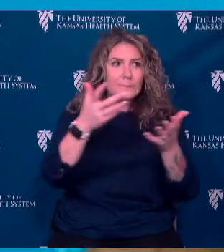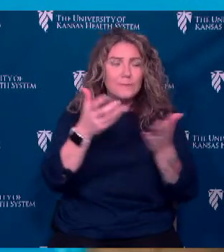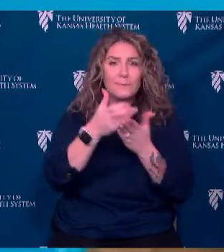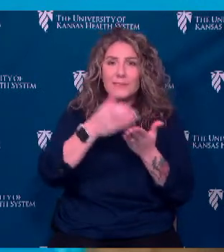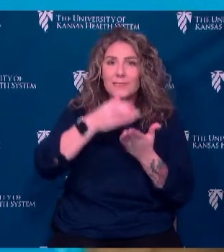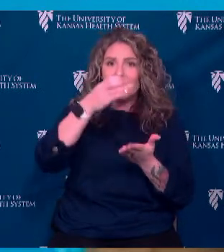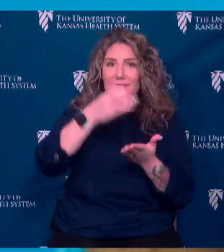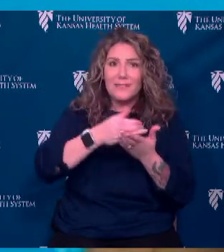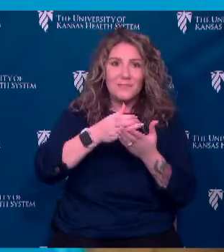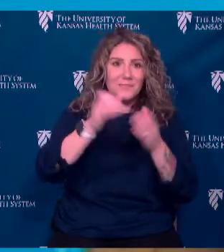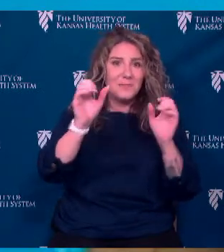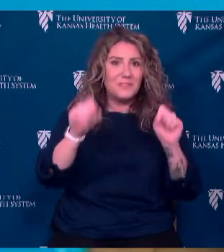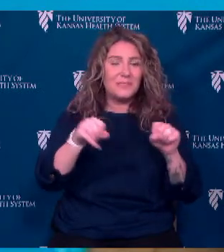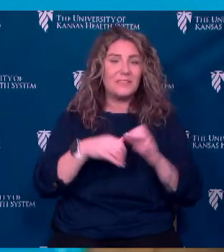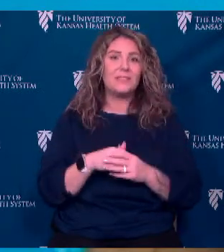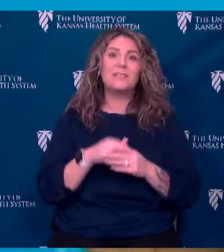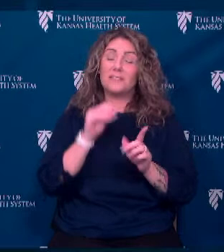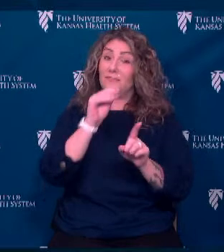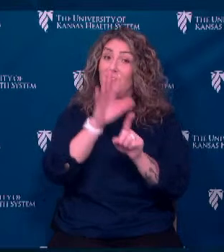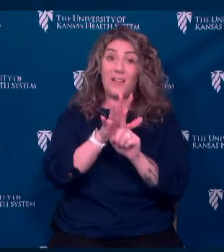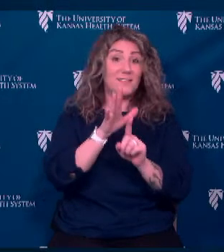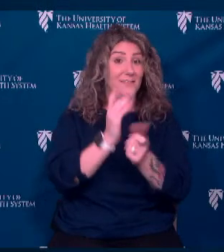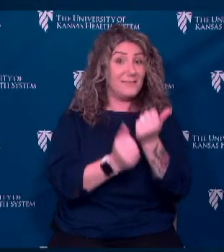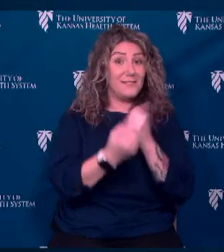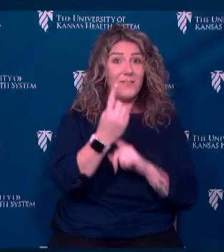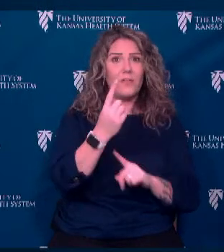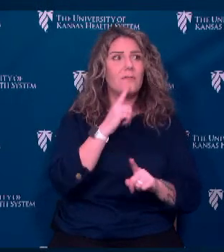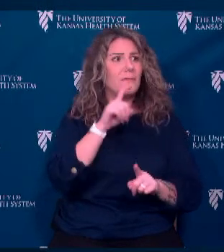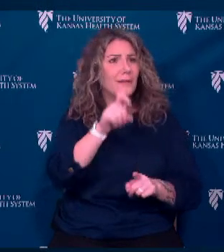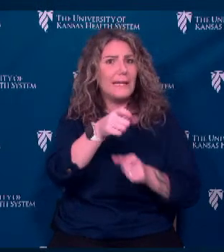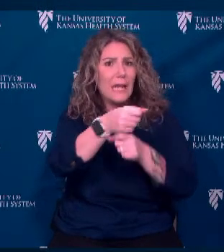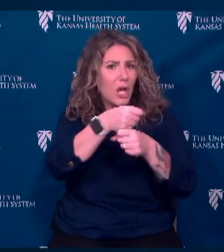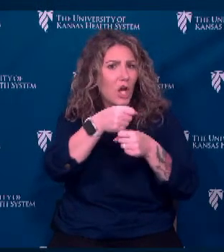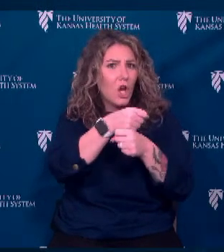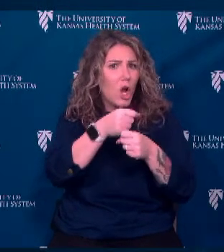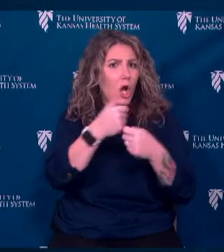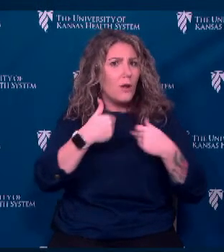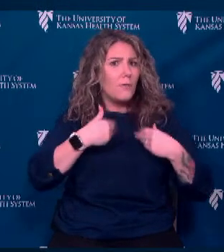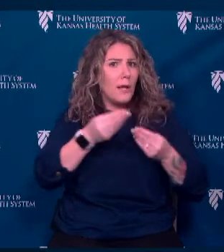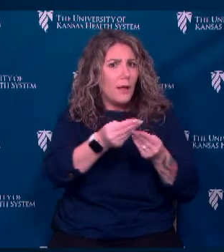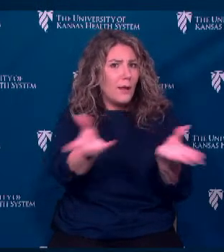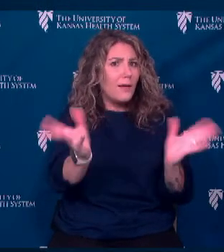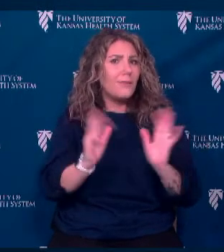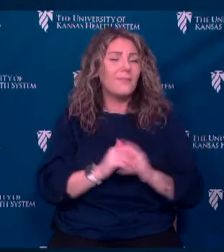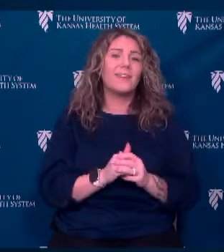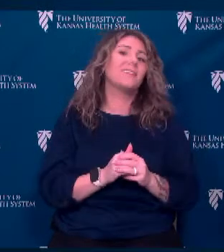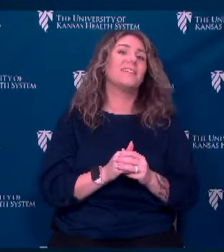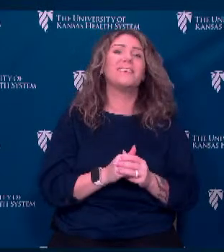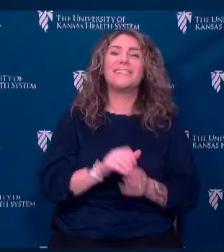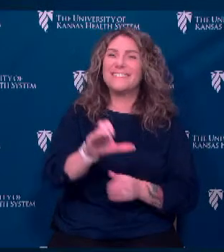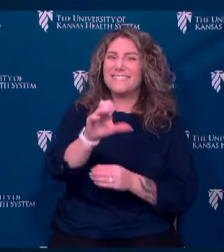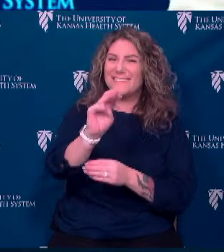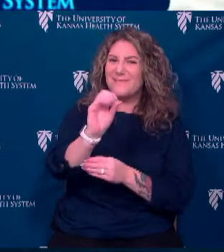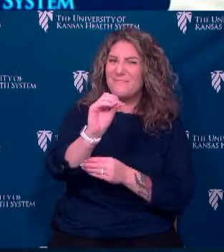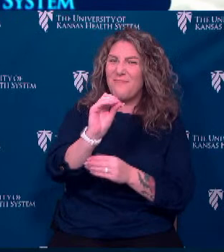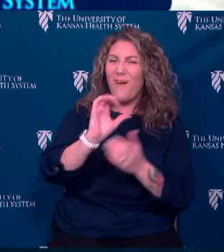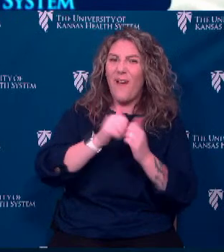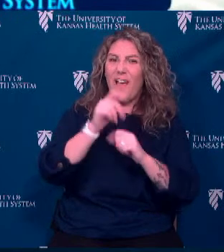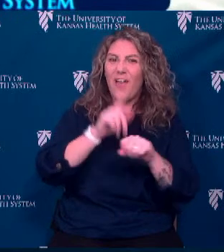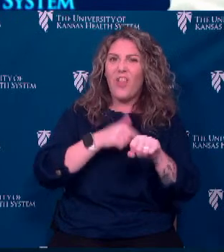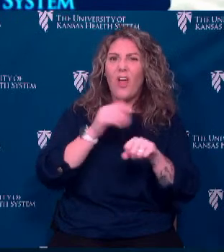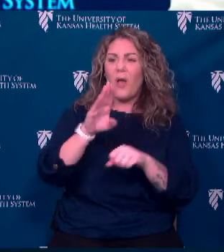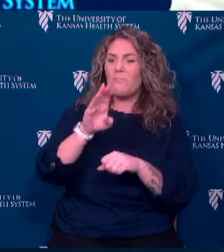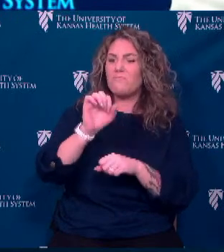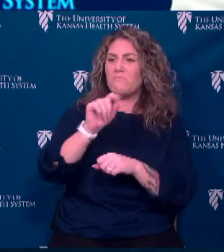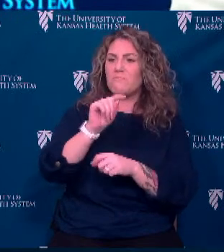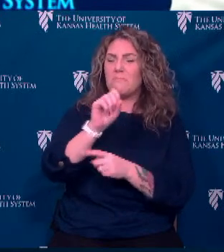So yes, it affects. You got to keep coffee in people. So now let's see. You've been in the CMO there. How long ago did Dr. Botts retire?